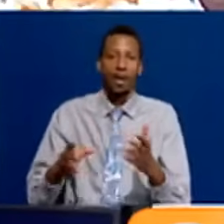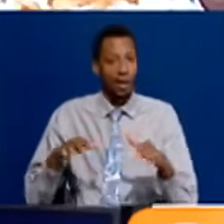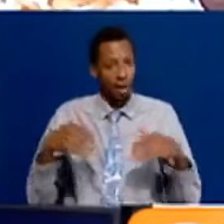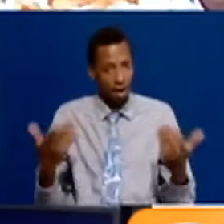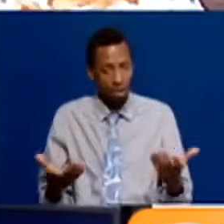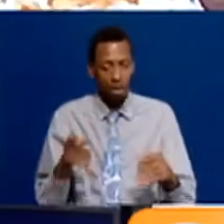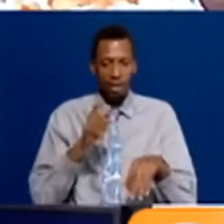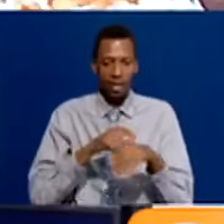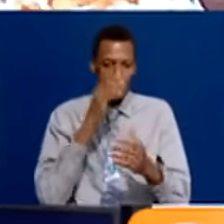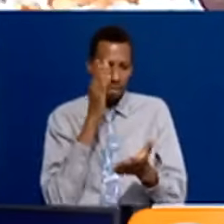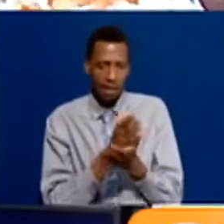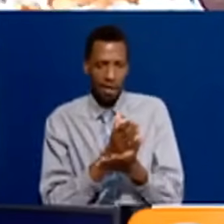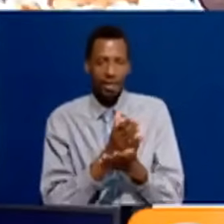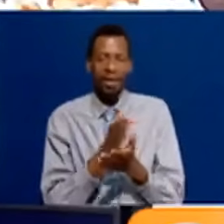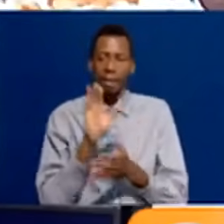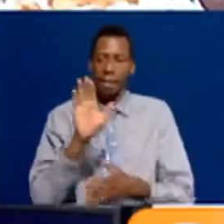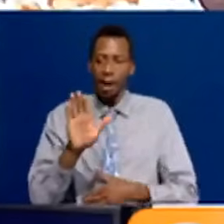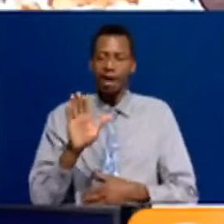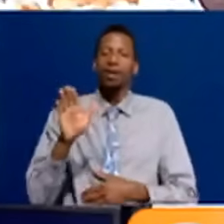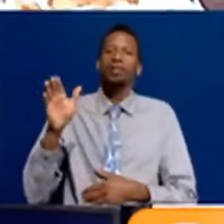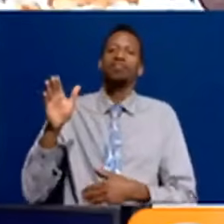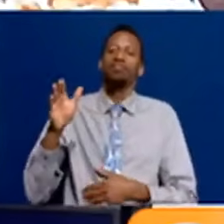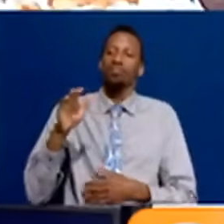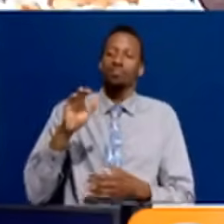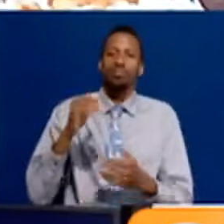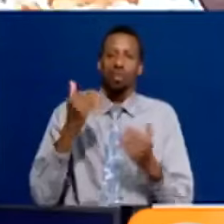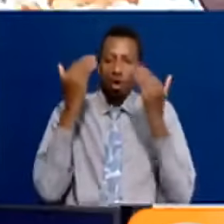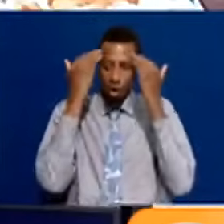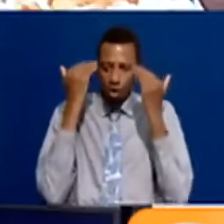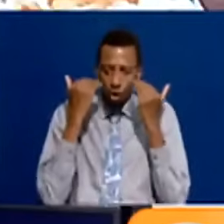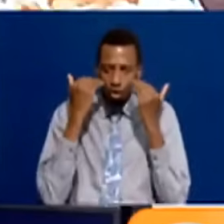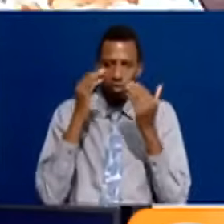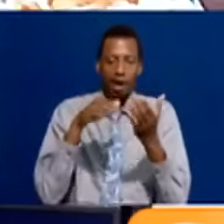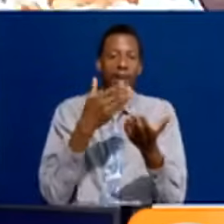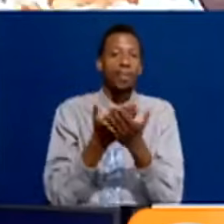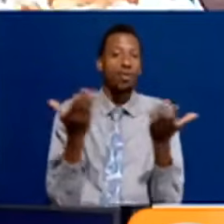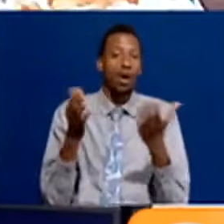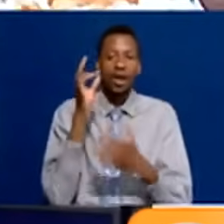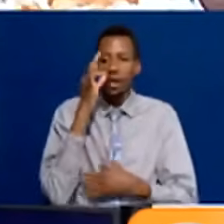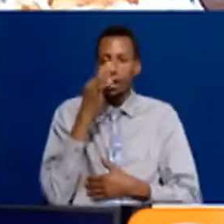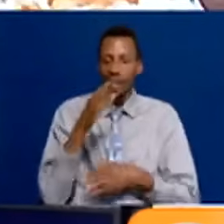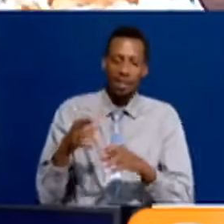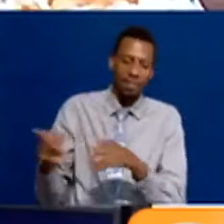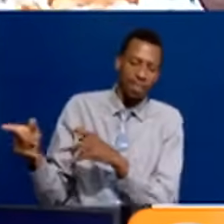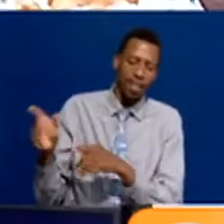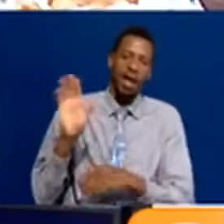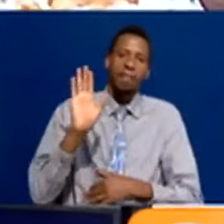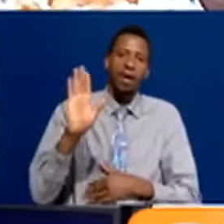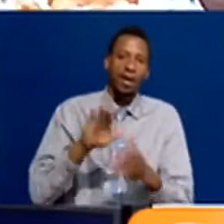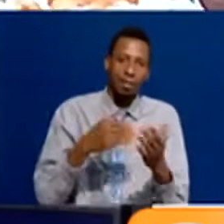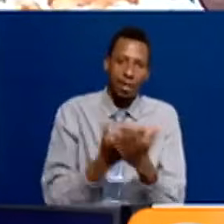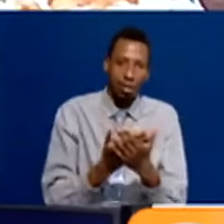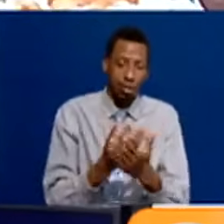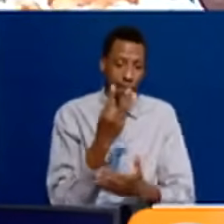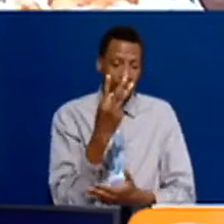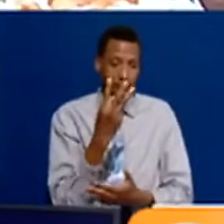of impeachment by the Assembly. The Court of Appeal in Nyeri dismissed her application, and the three-judge bench ruled that